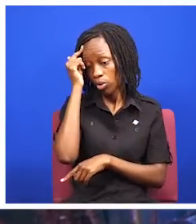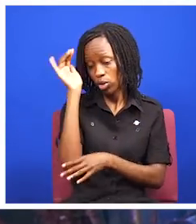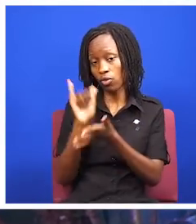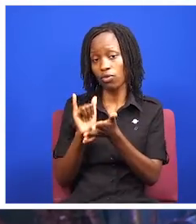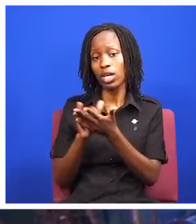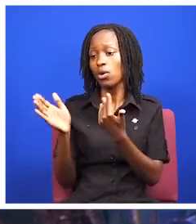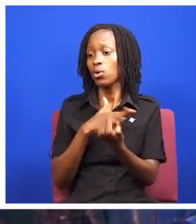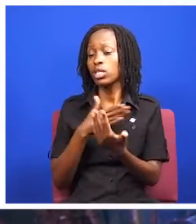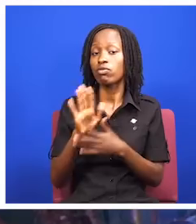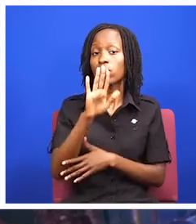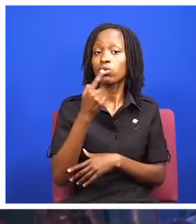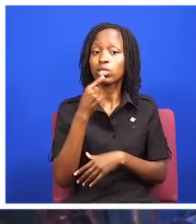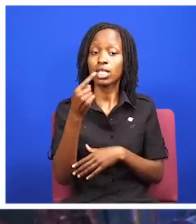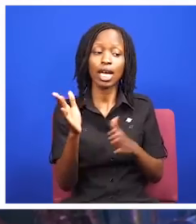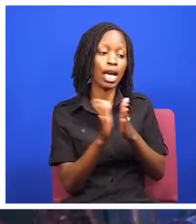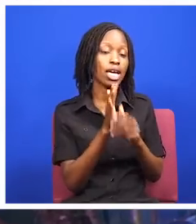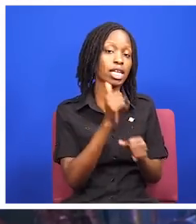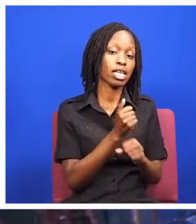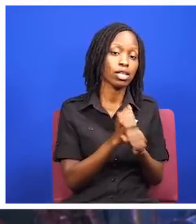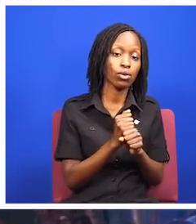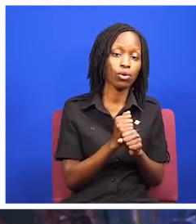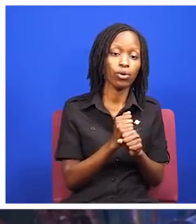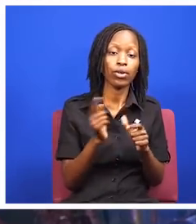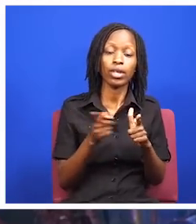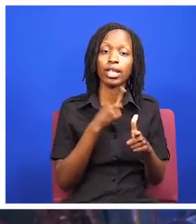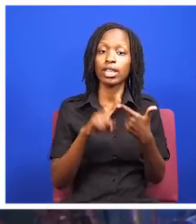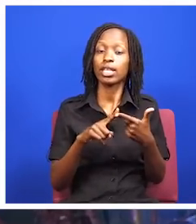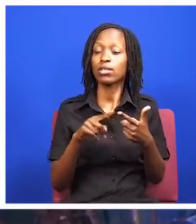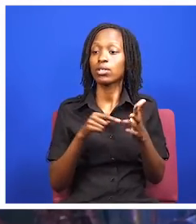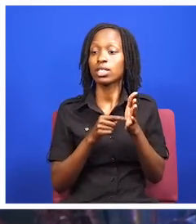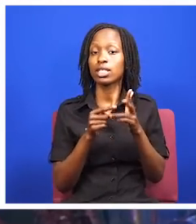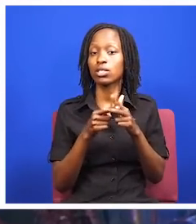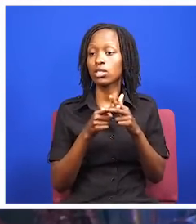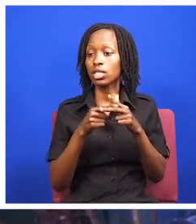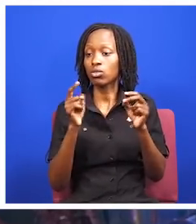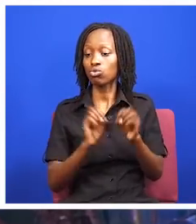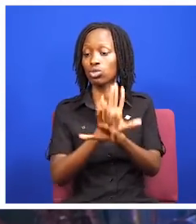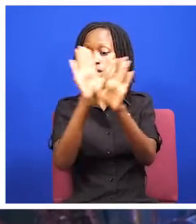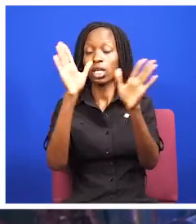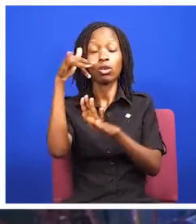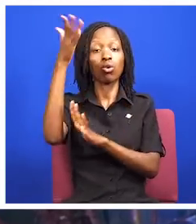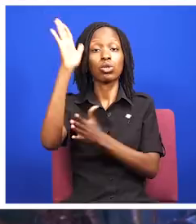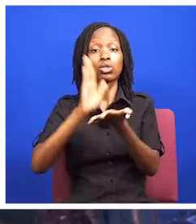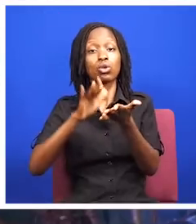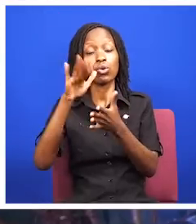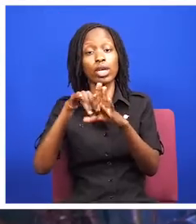reason, whatever you say and whatever you do, then starts to radiate God's glory in your